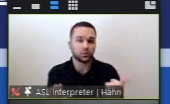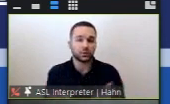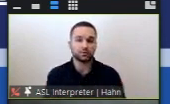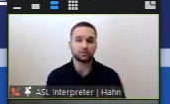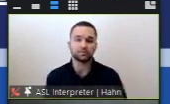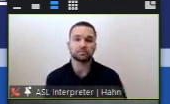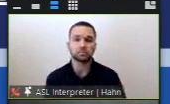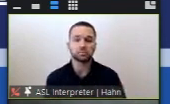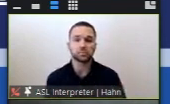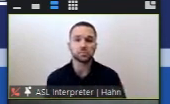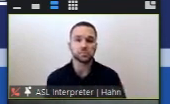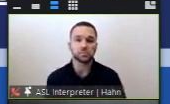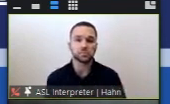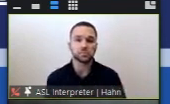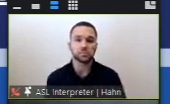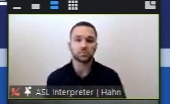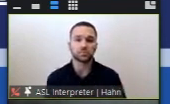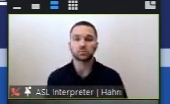Chris Vanderveen.